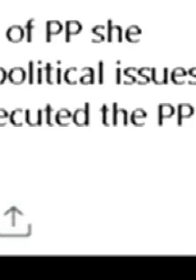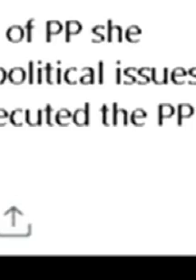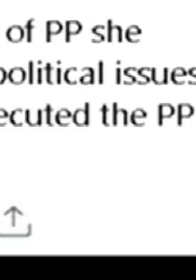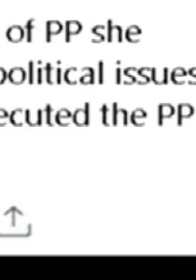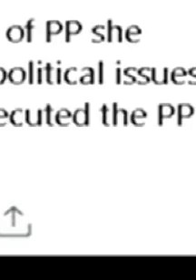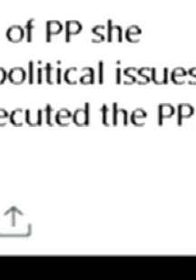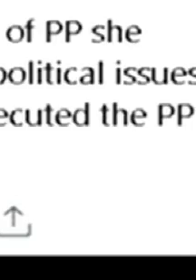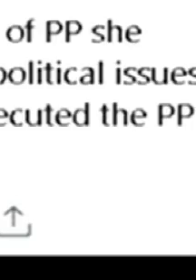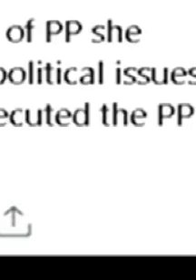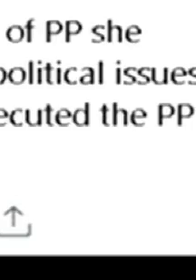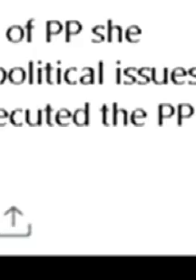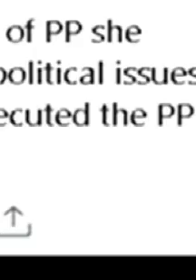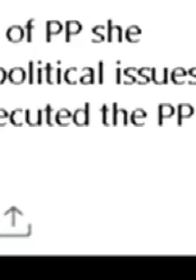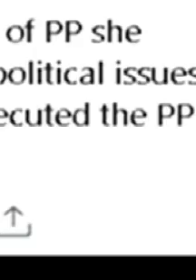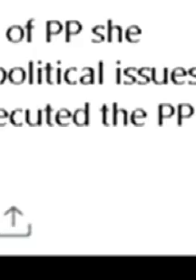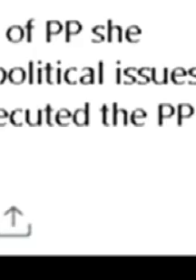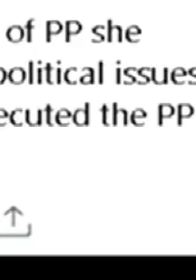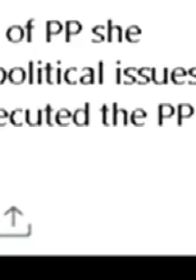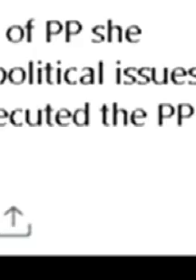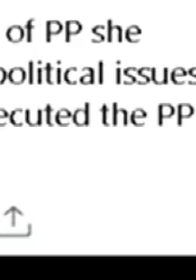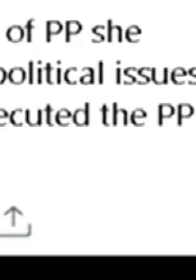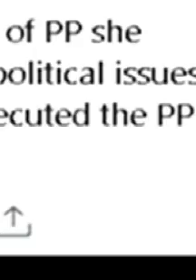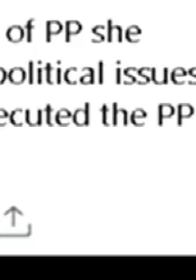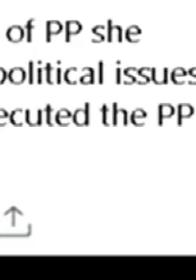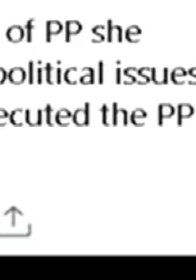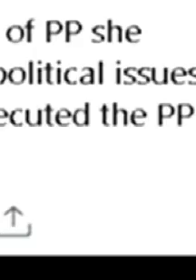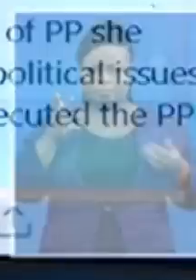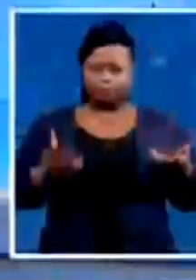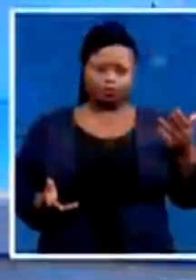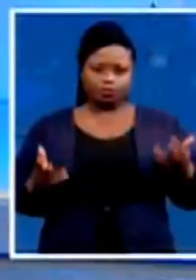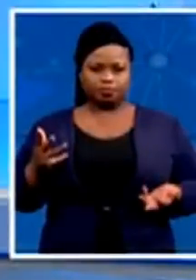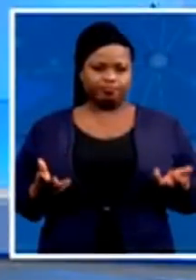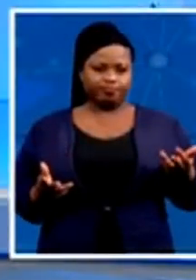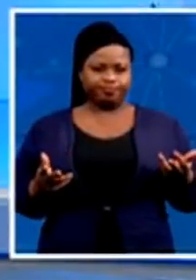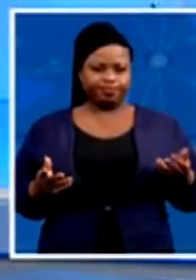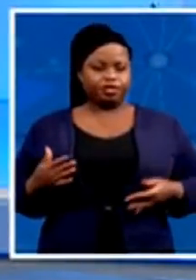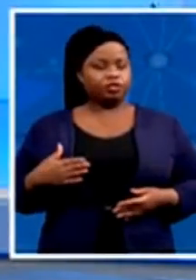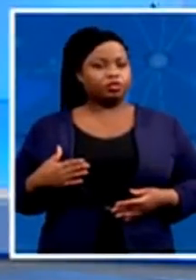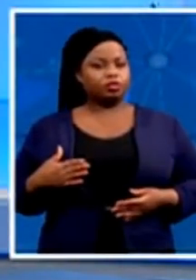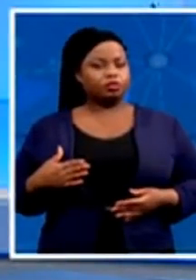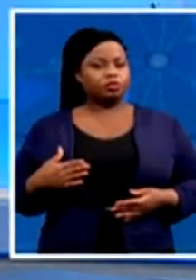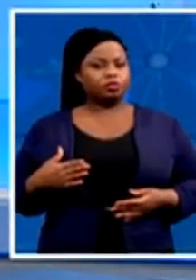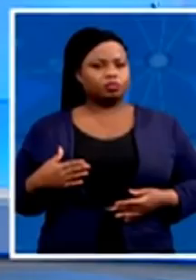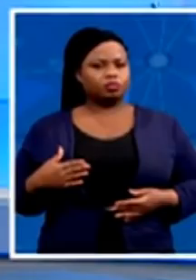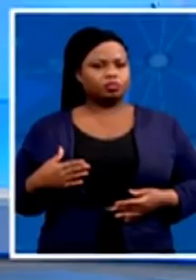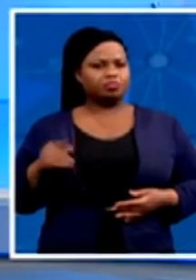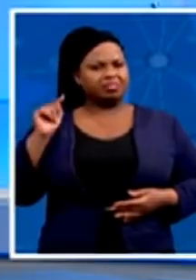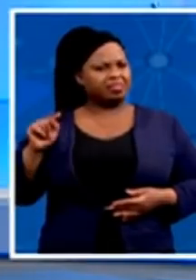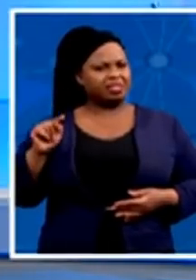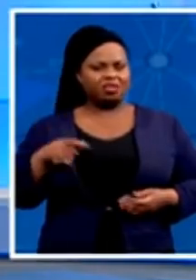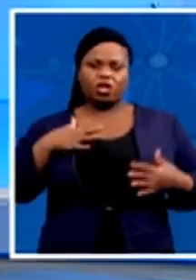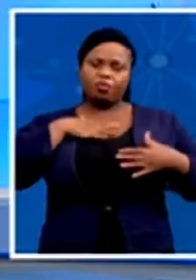we may have been spared the rioting. I really appreciate your interaction